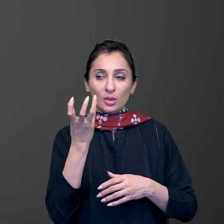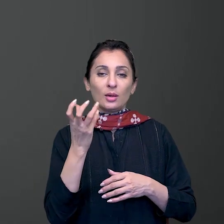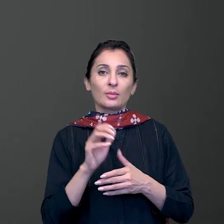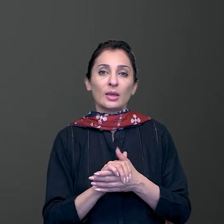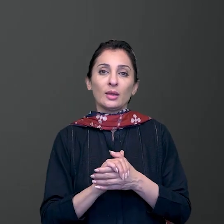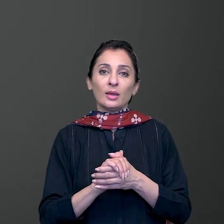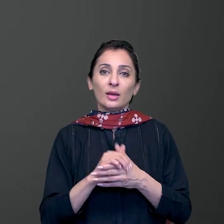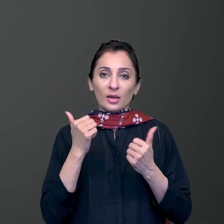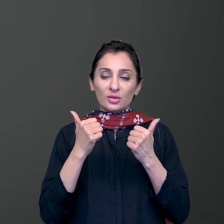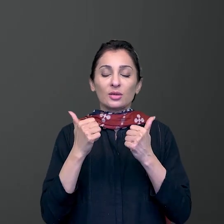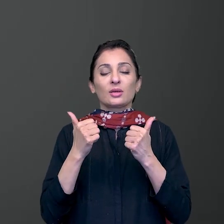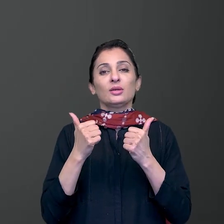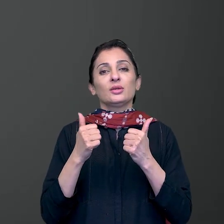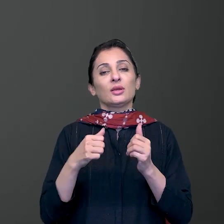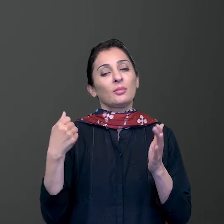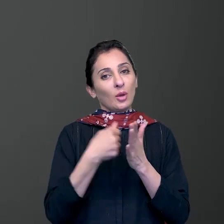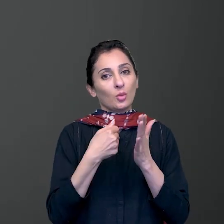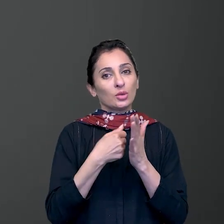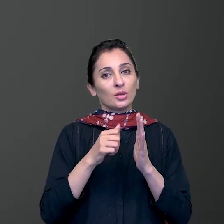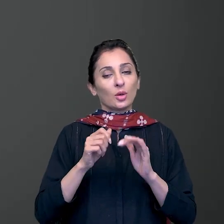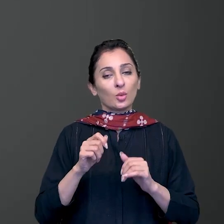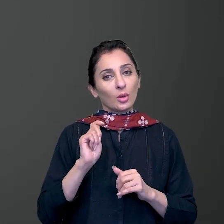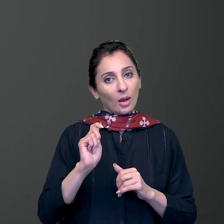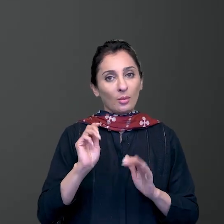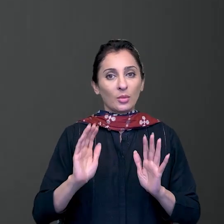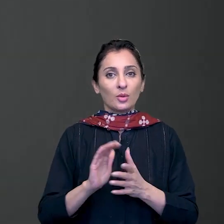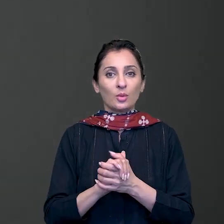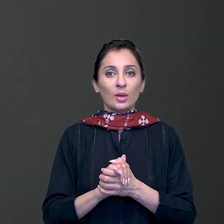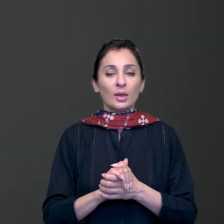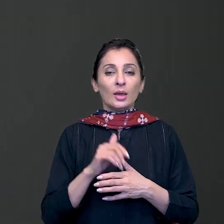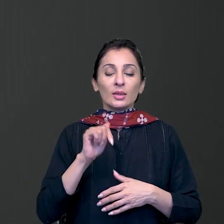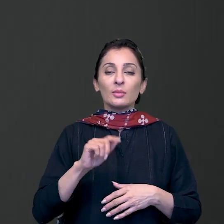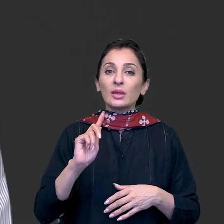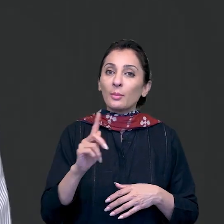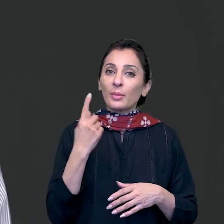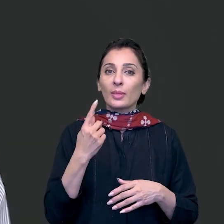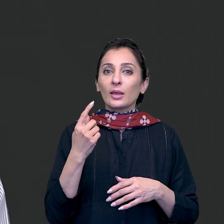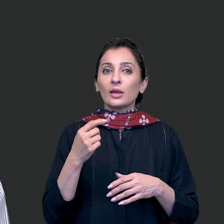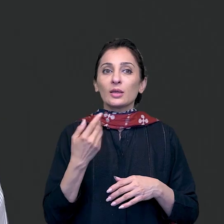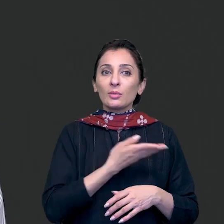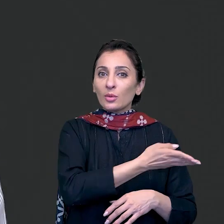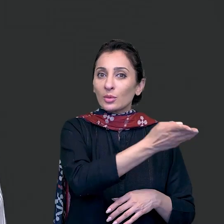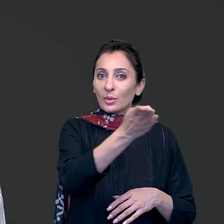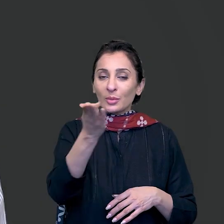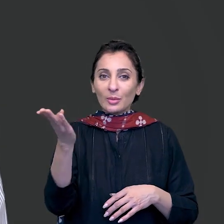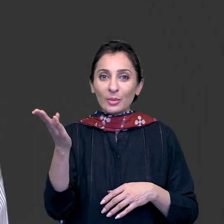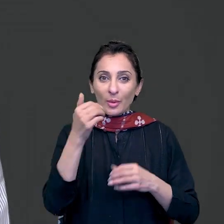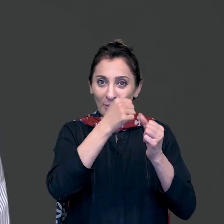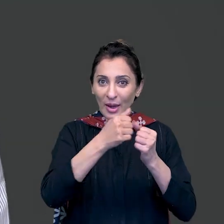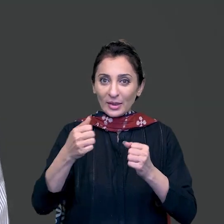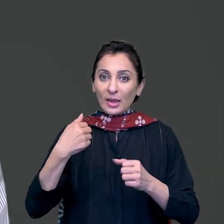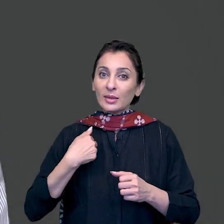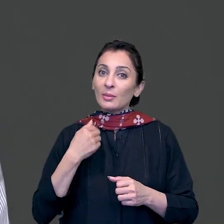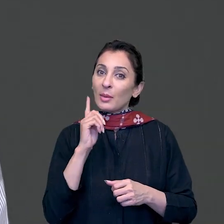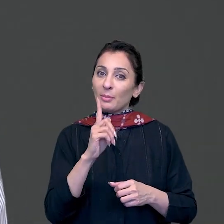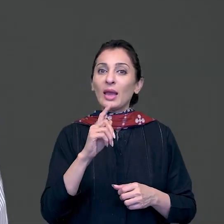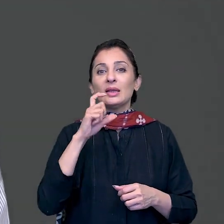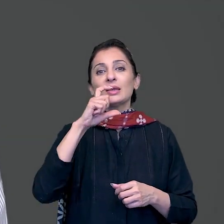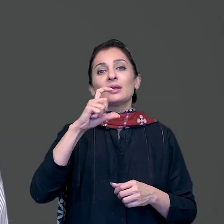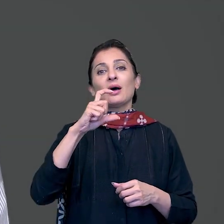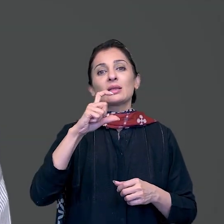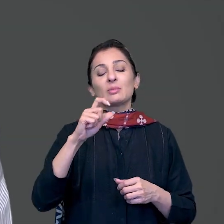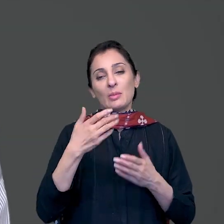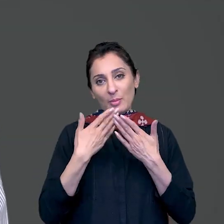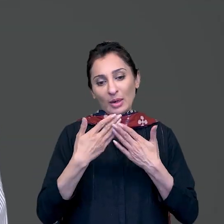to represent my country or work in international affairs for the betterment of the world. I remember when it was my first time to actually do